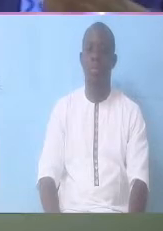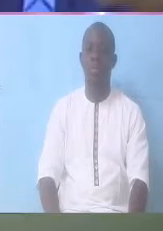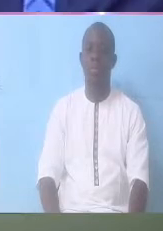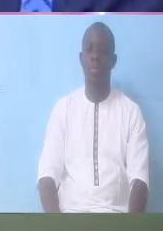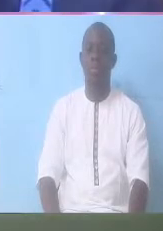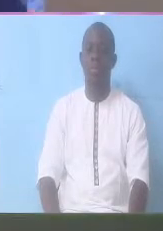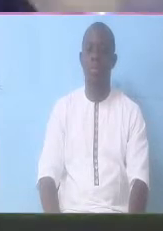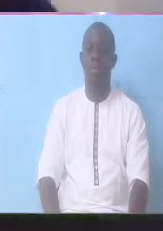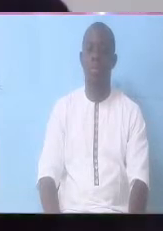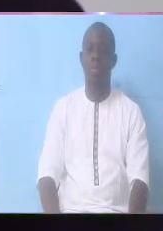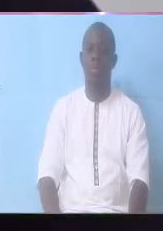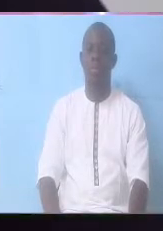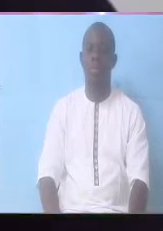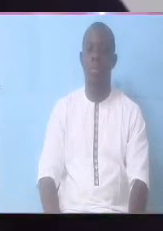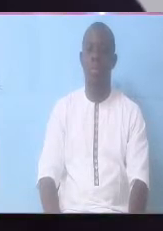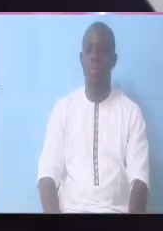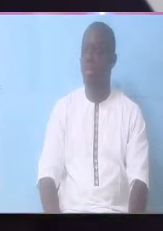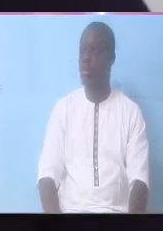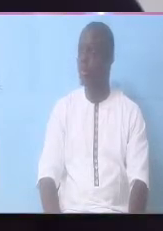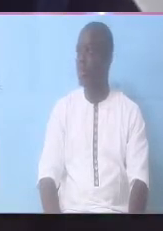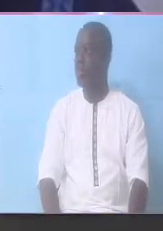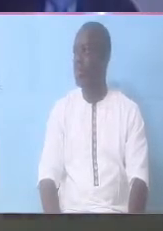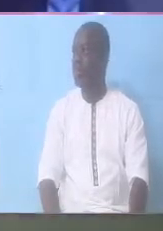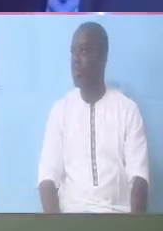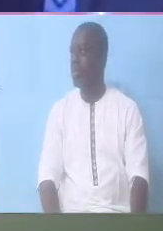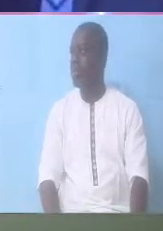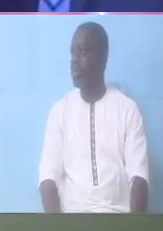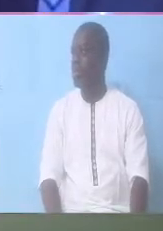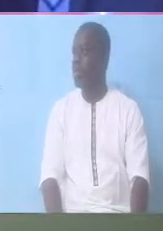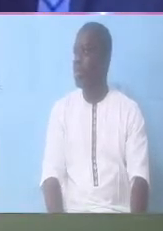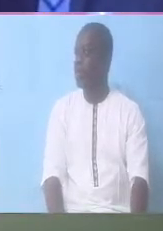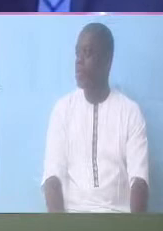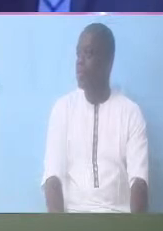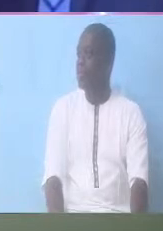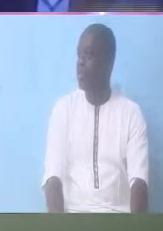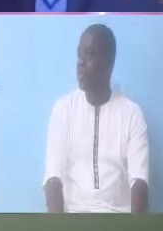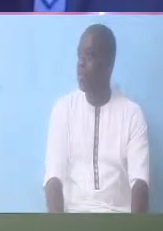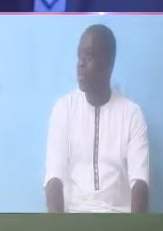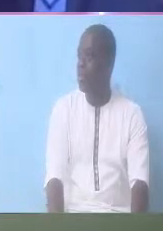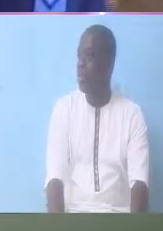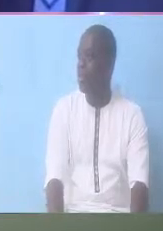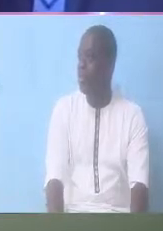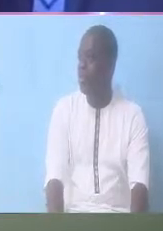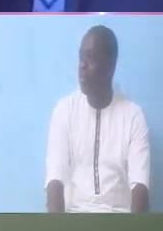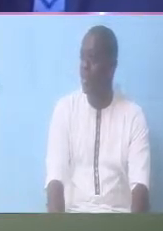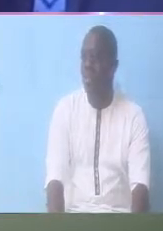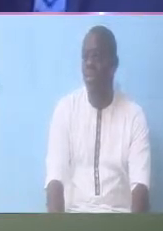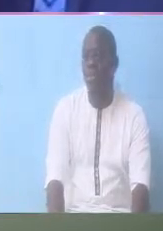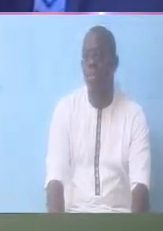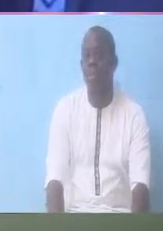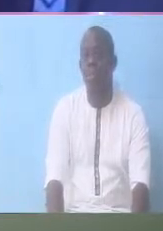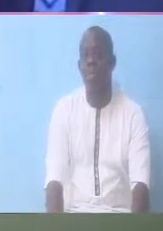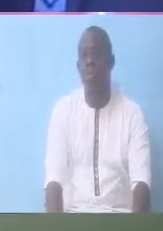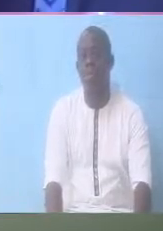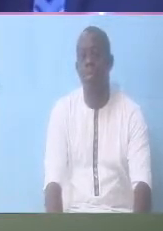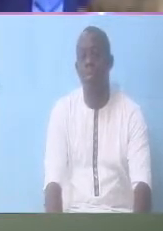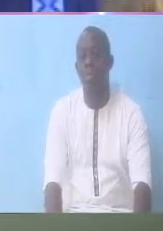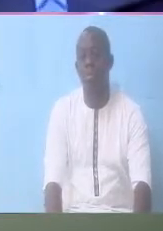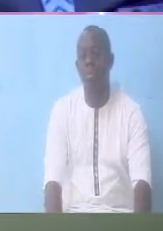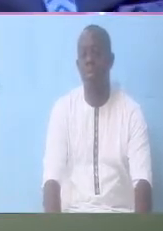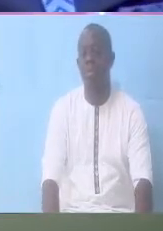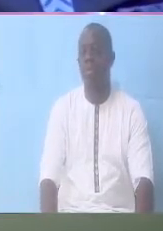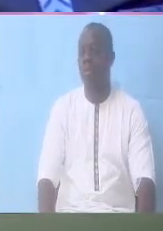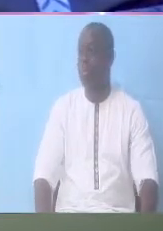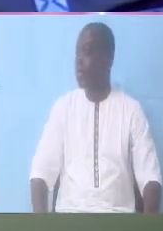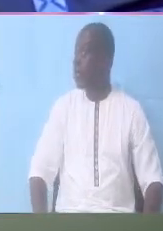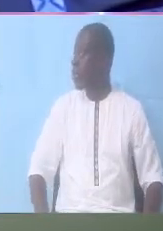Okay. Mr. Chair, may I approach, please? May I come over for a consultation? I want